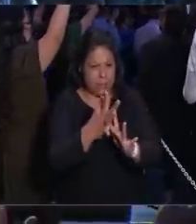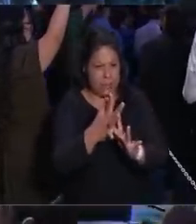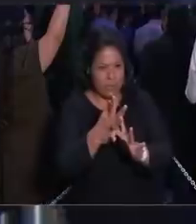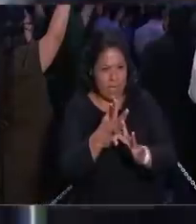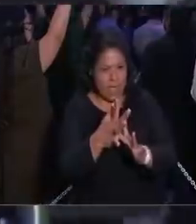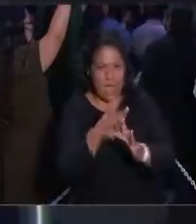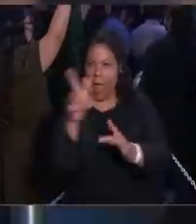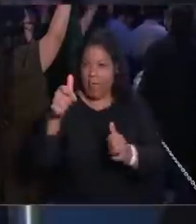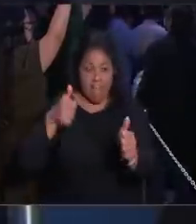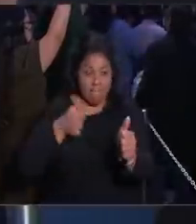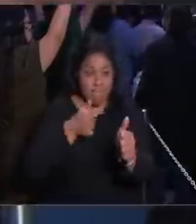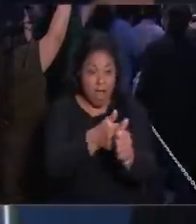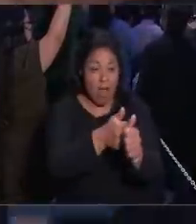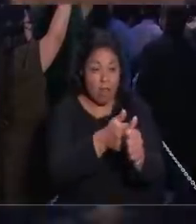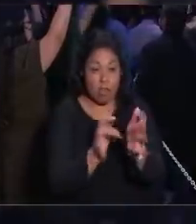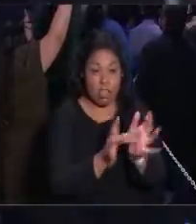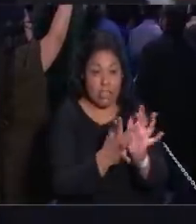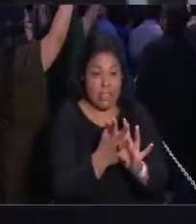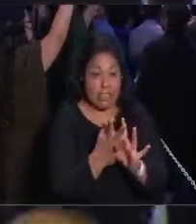están siguiendo a Cristo.